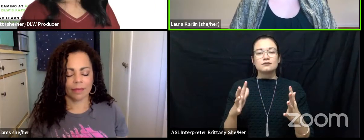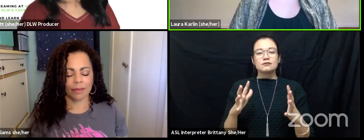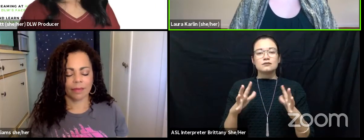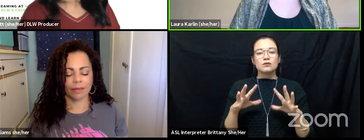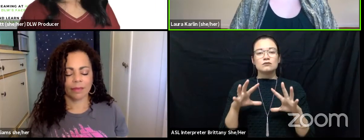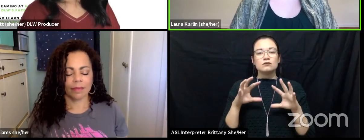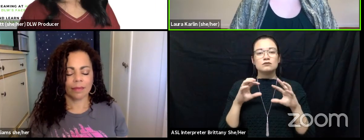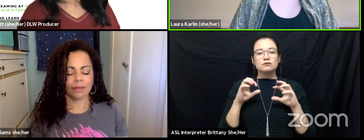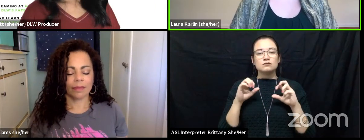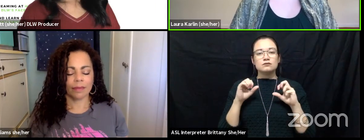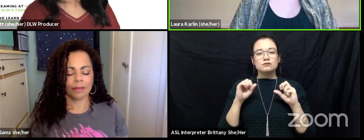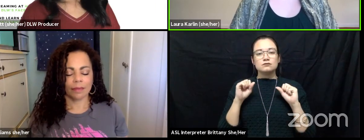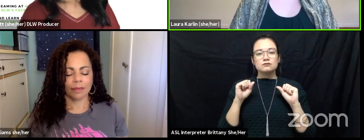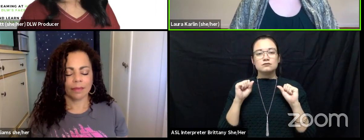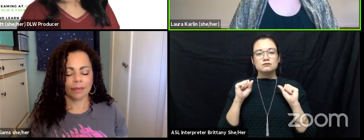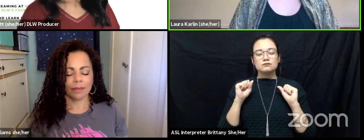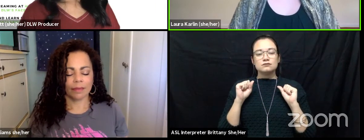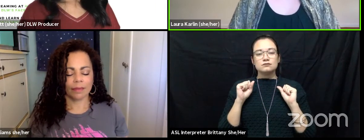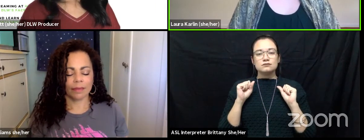and your lungs, your belly.